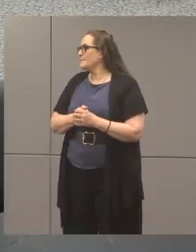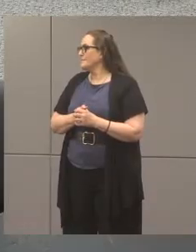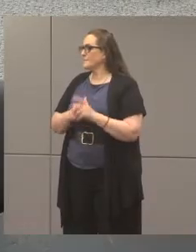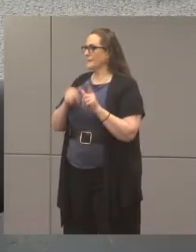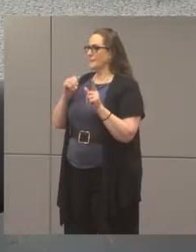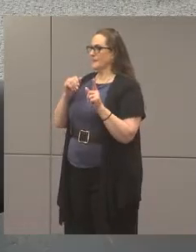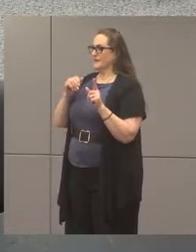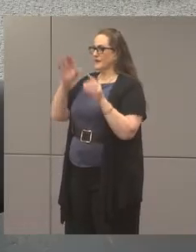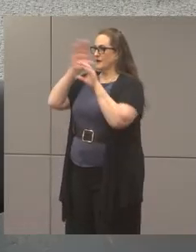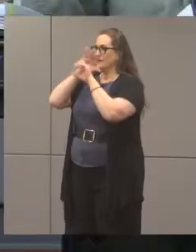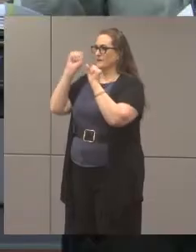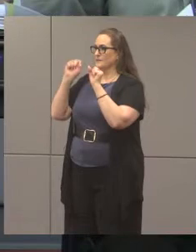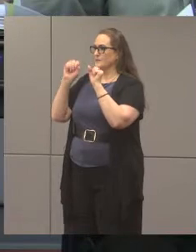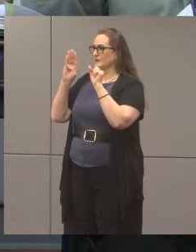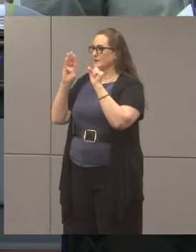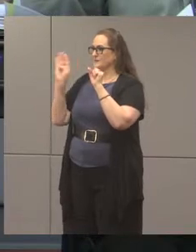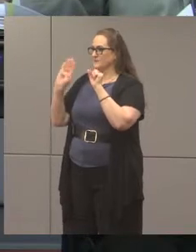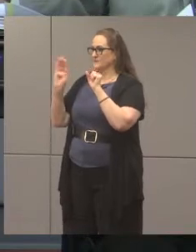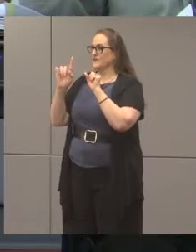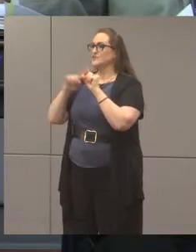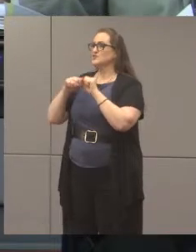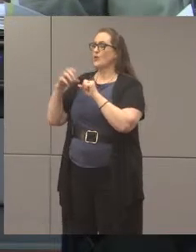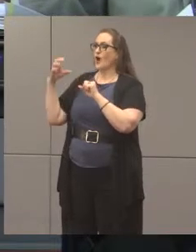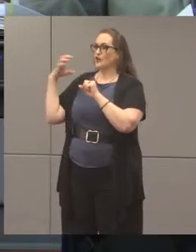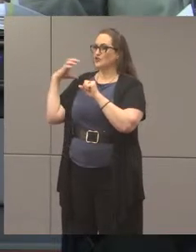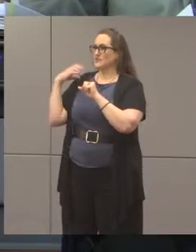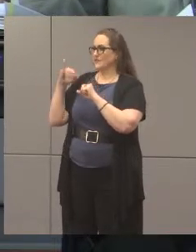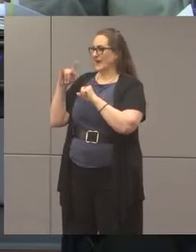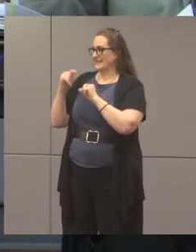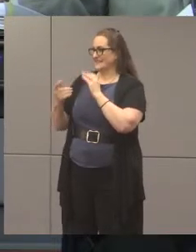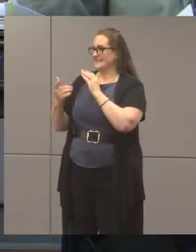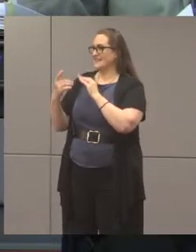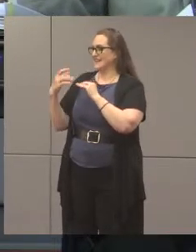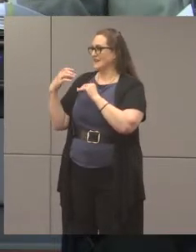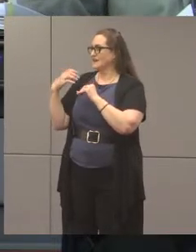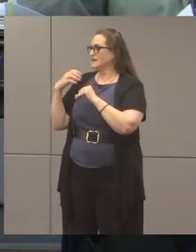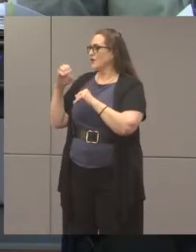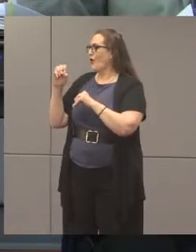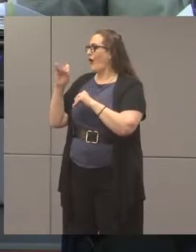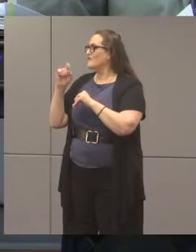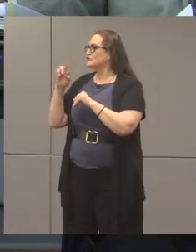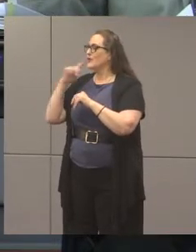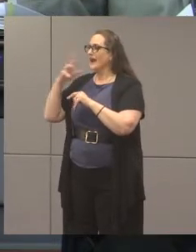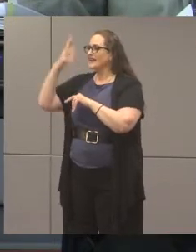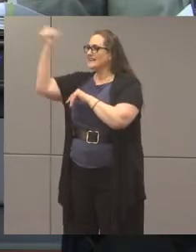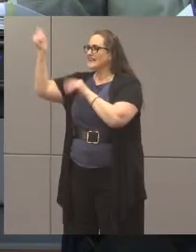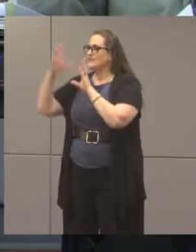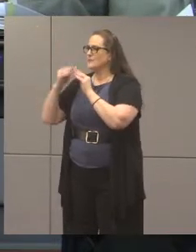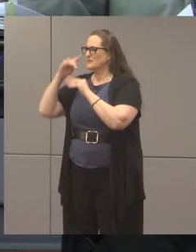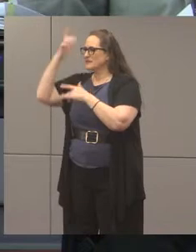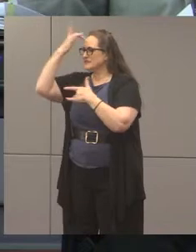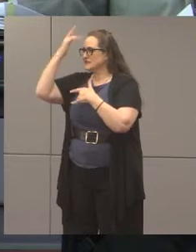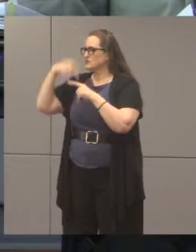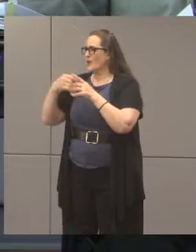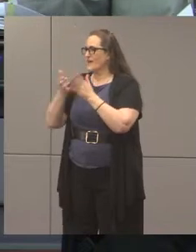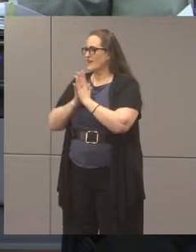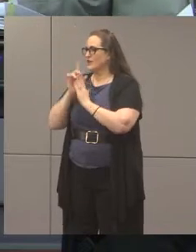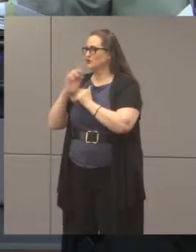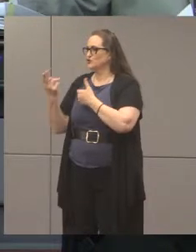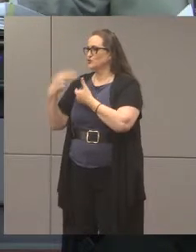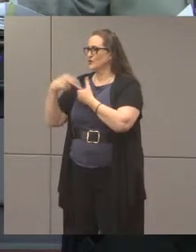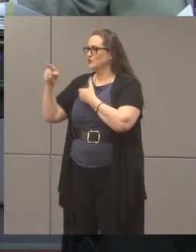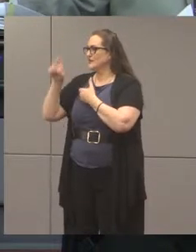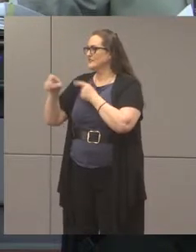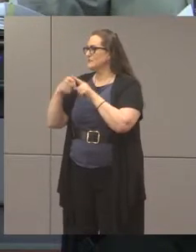So our chief IT officer had to leave the meeting due to illness. So I've asked her to join us, and she needs to be